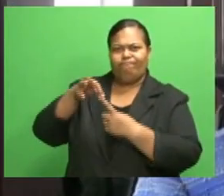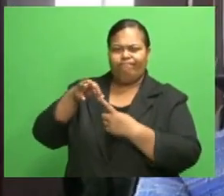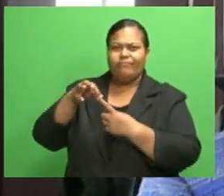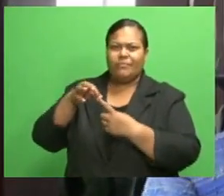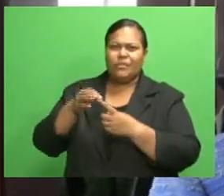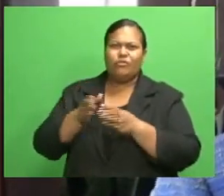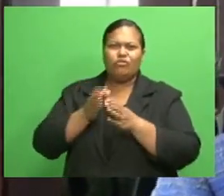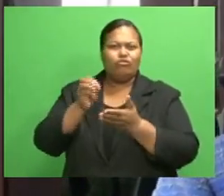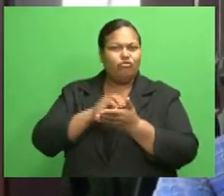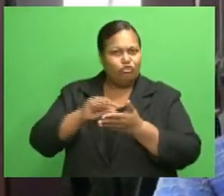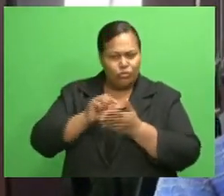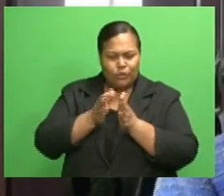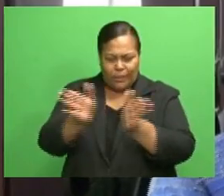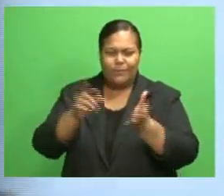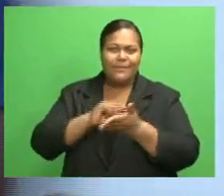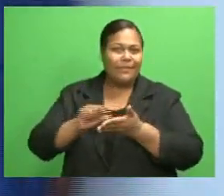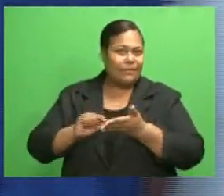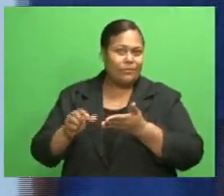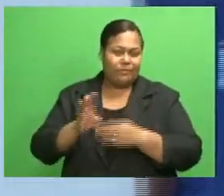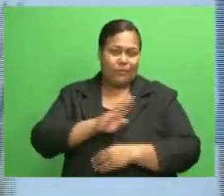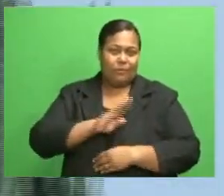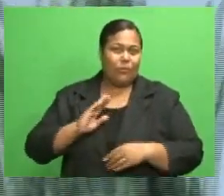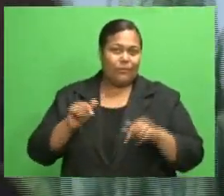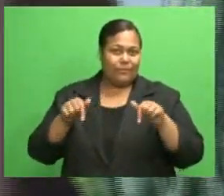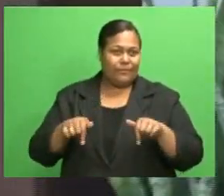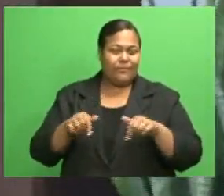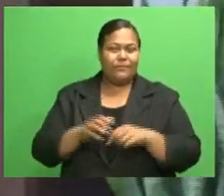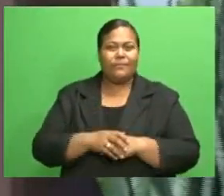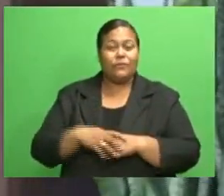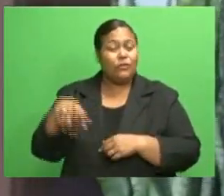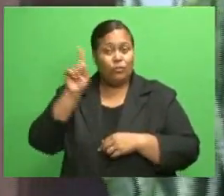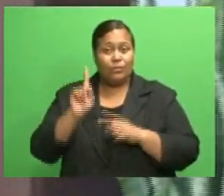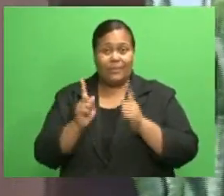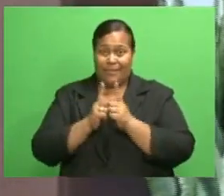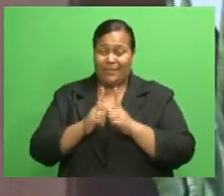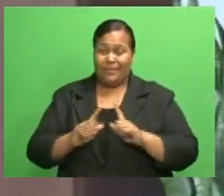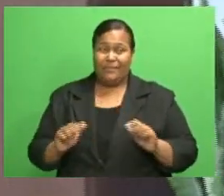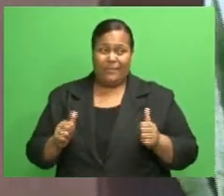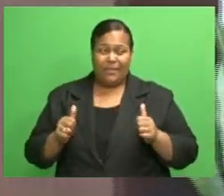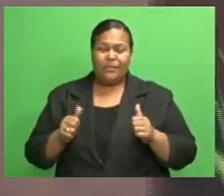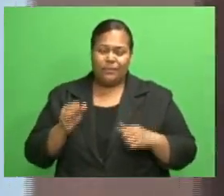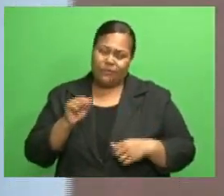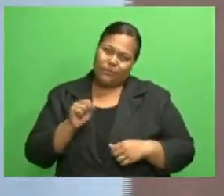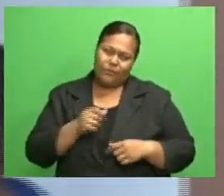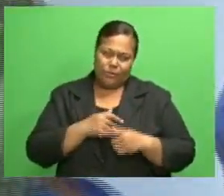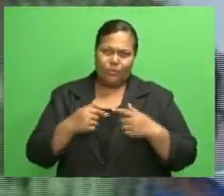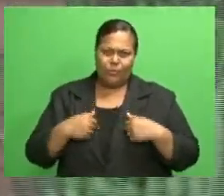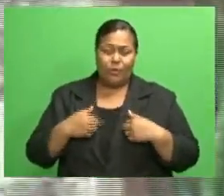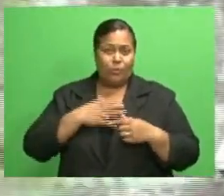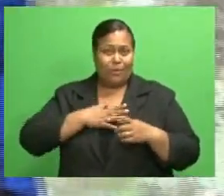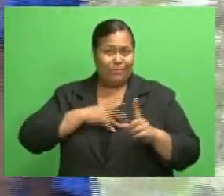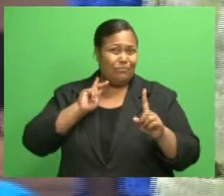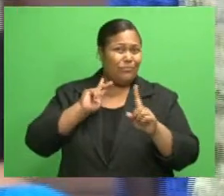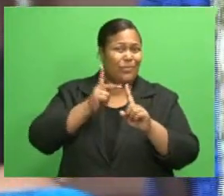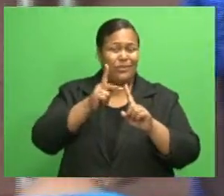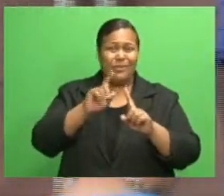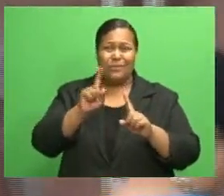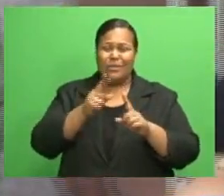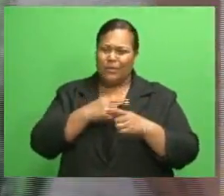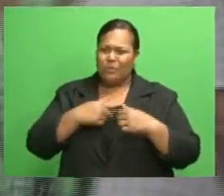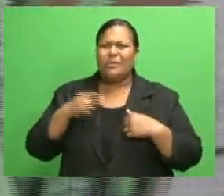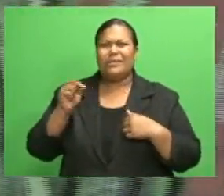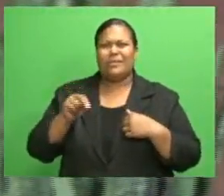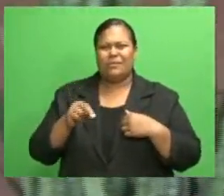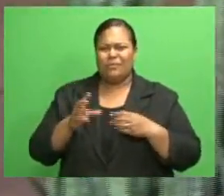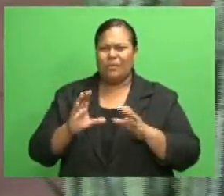quorum. There's an intention that after today's meeting, of course, our sole purpose today, or our primary purpose, is to have the